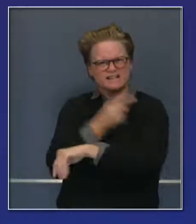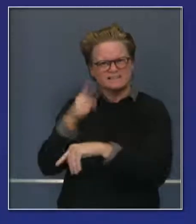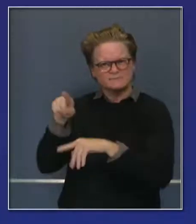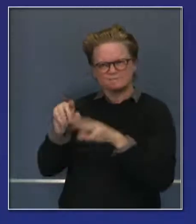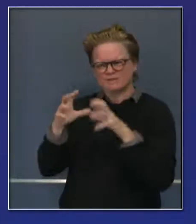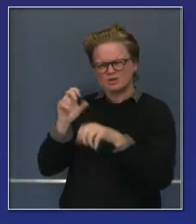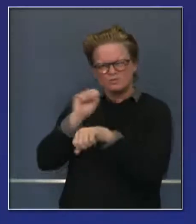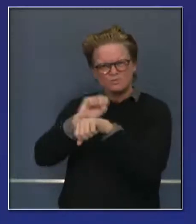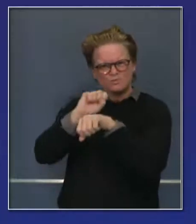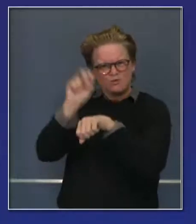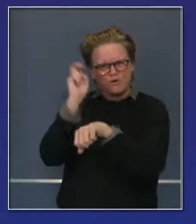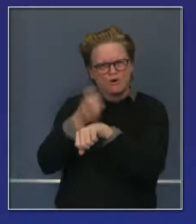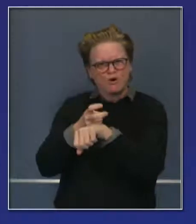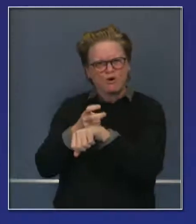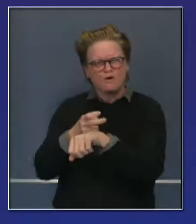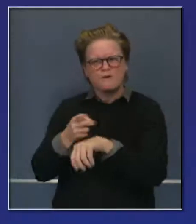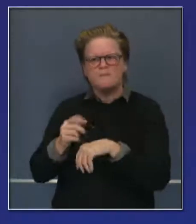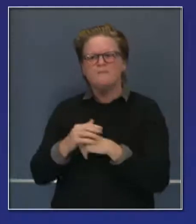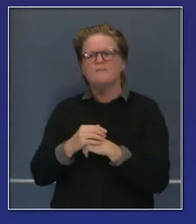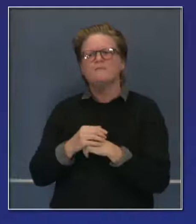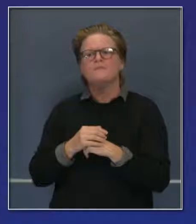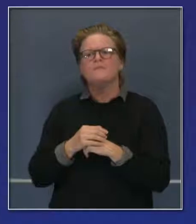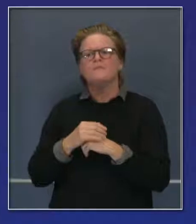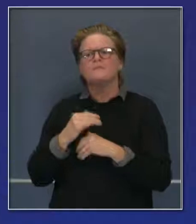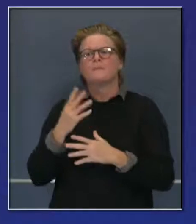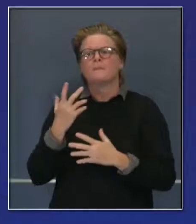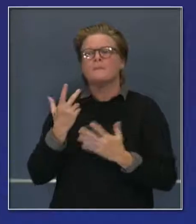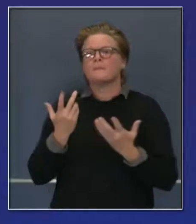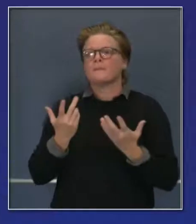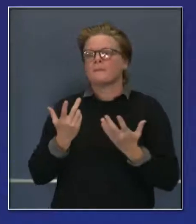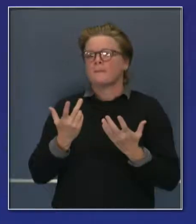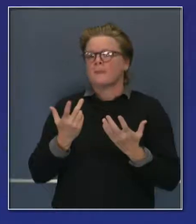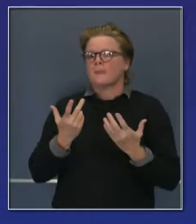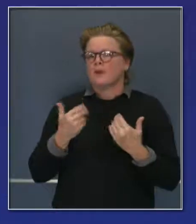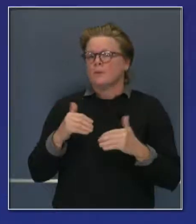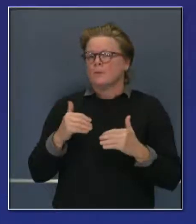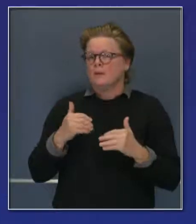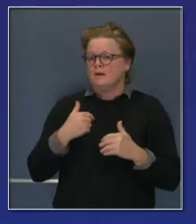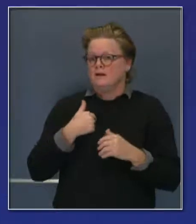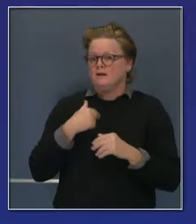press conferences. What I thought came as a particular good news was the